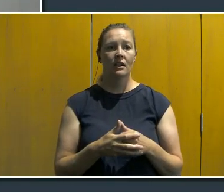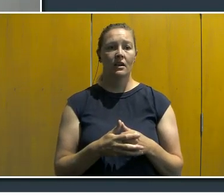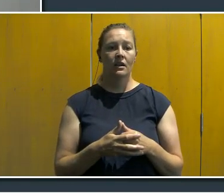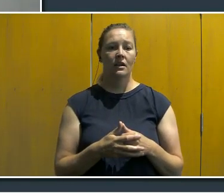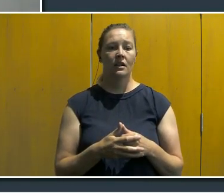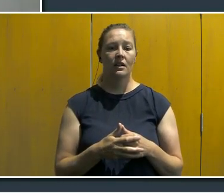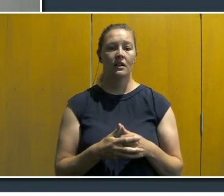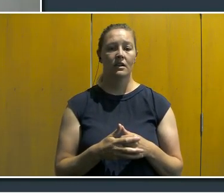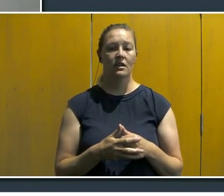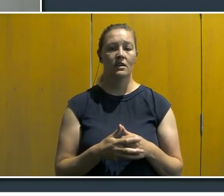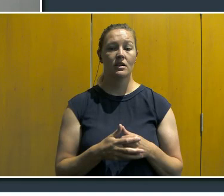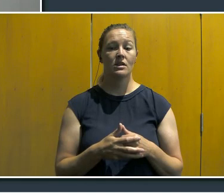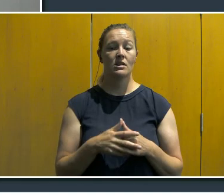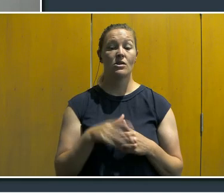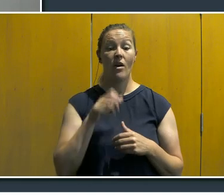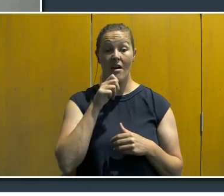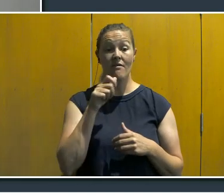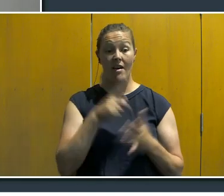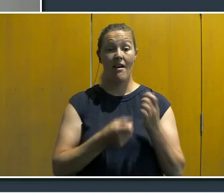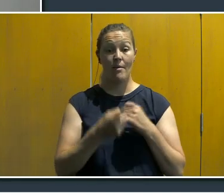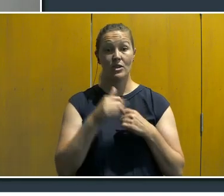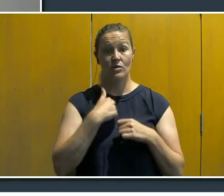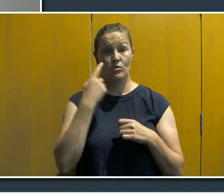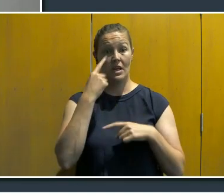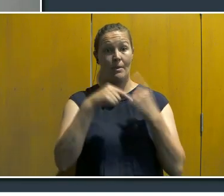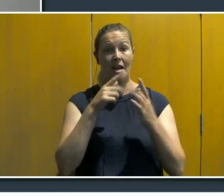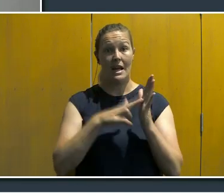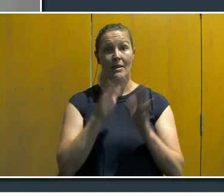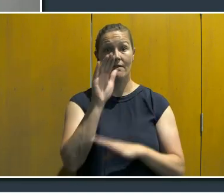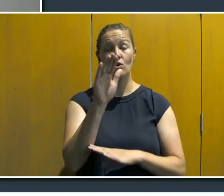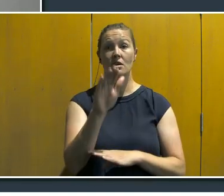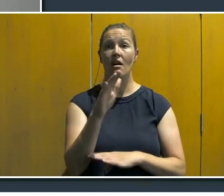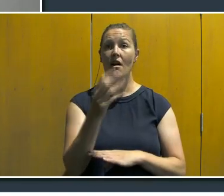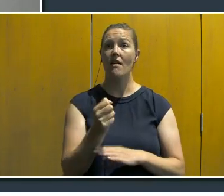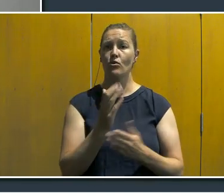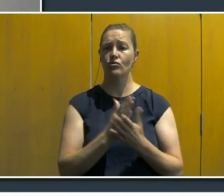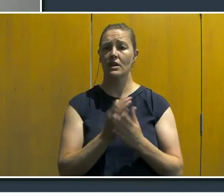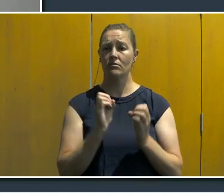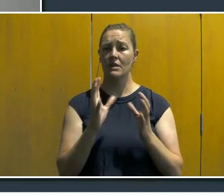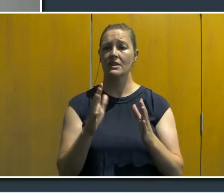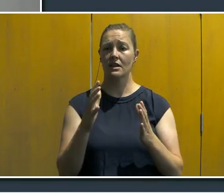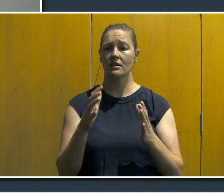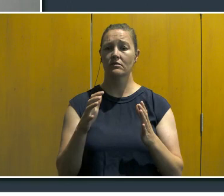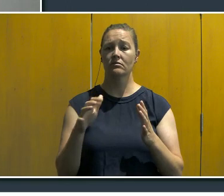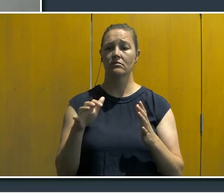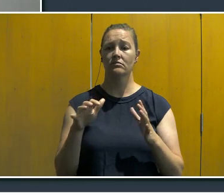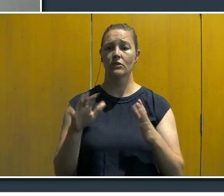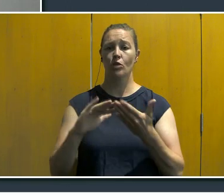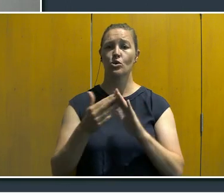to see what your future is going to be in Napier. You have a rich source of people out in that rural